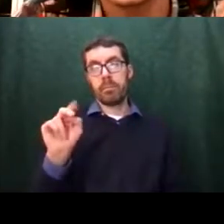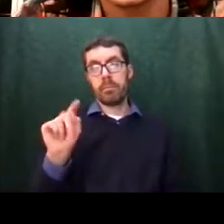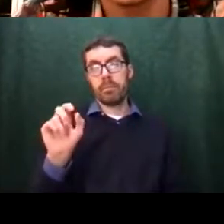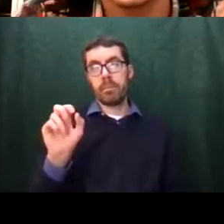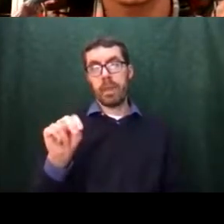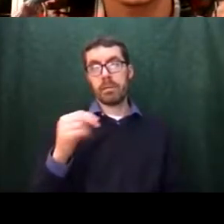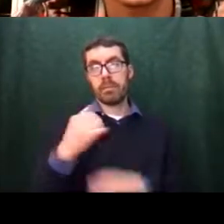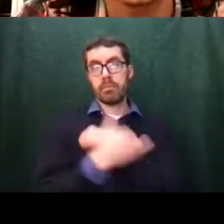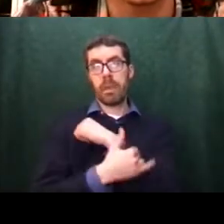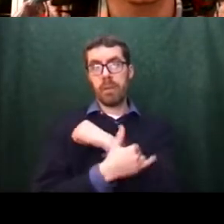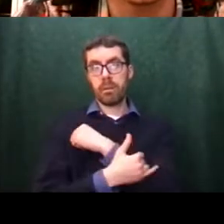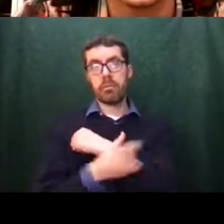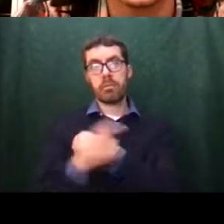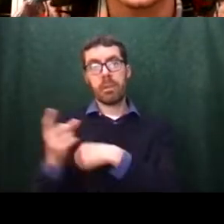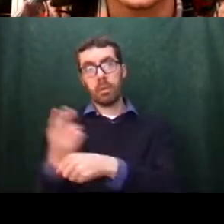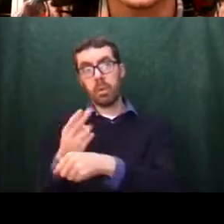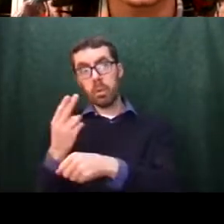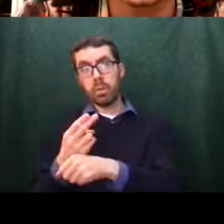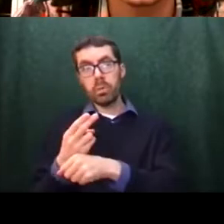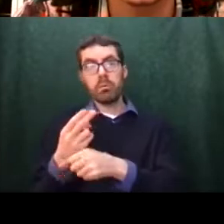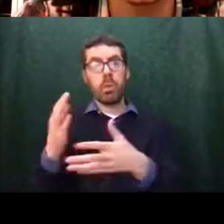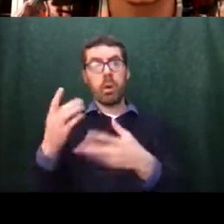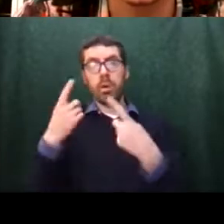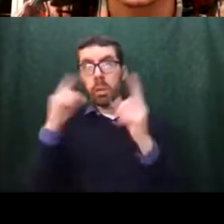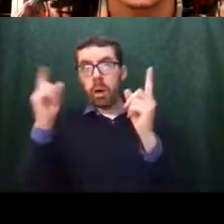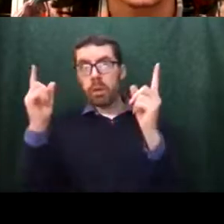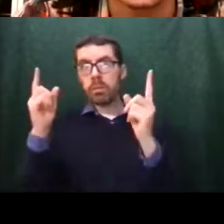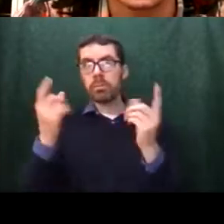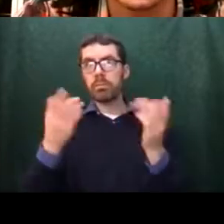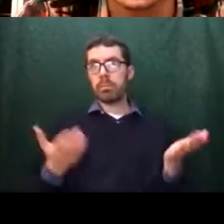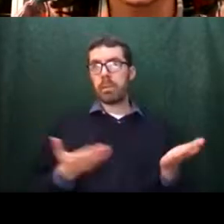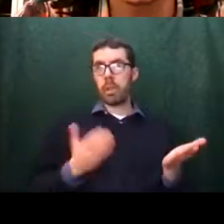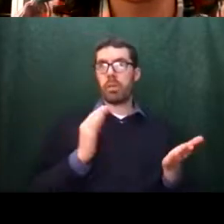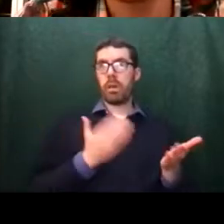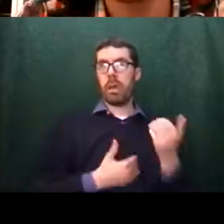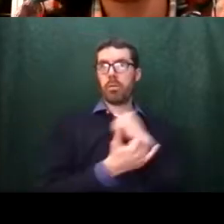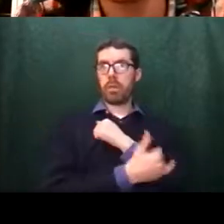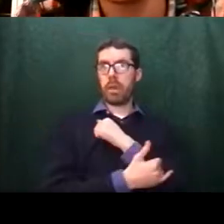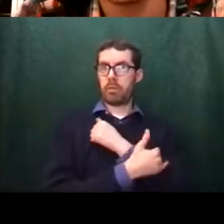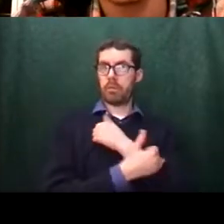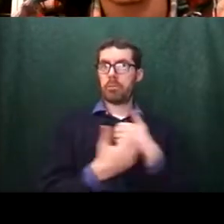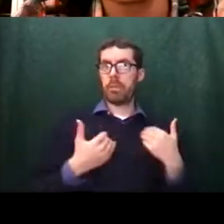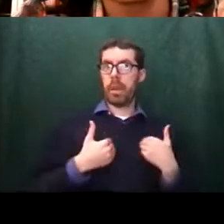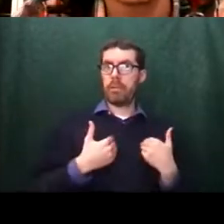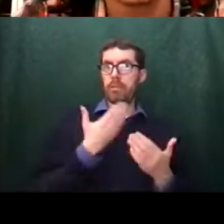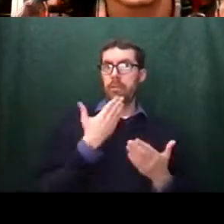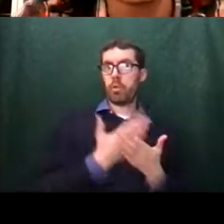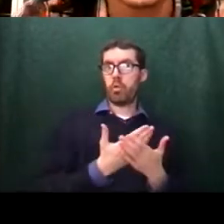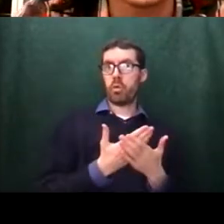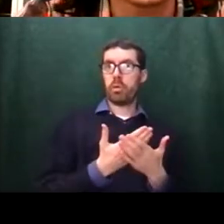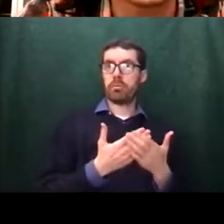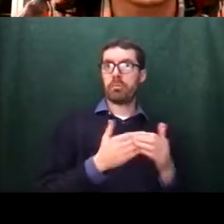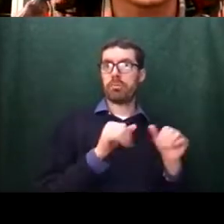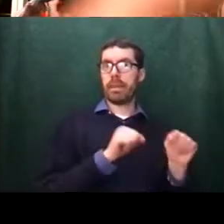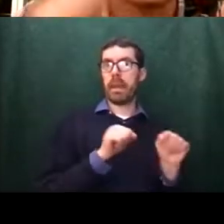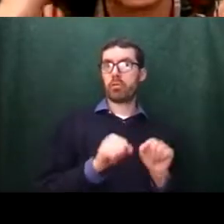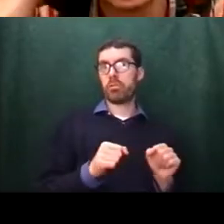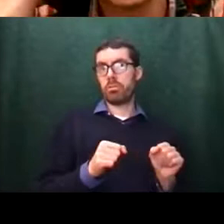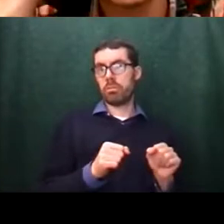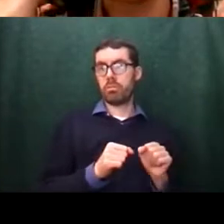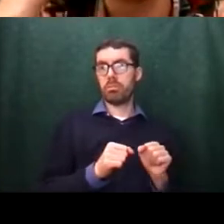works. And I think it has great potential here in our county as well. And I'm not sure